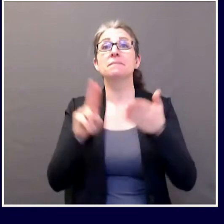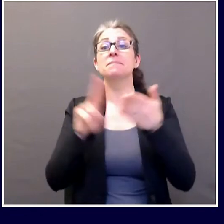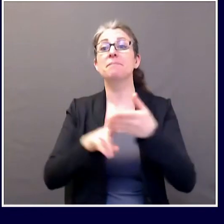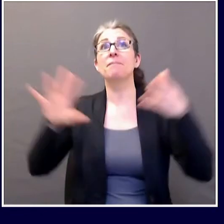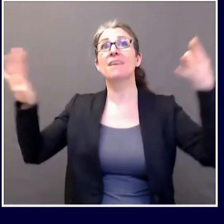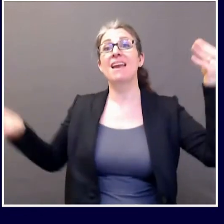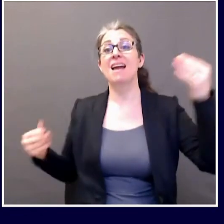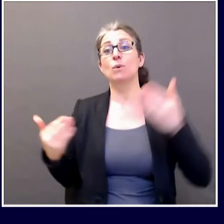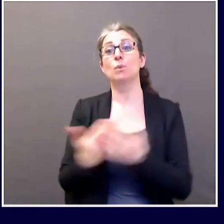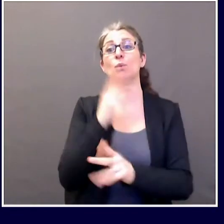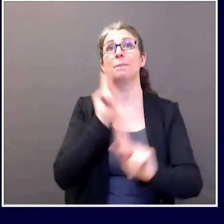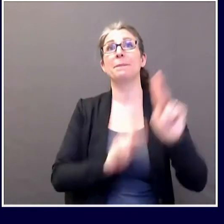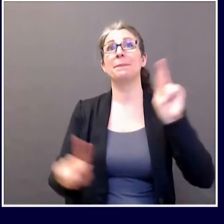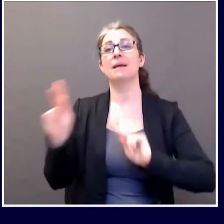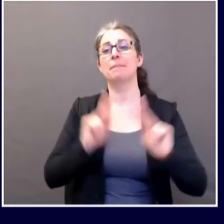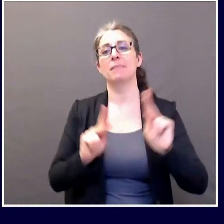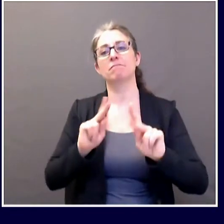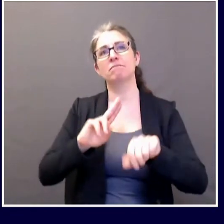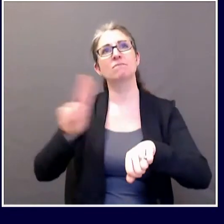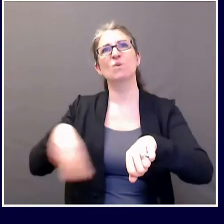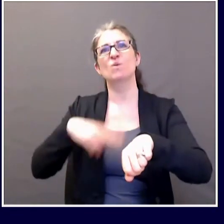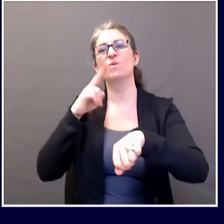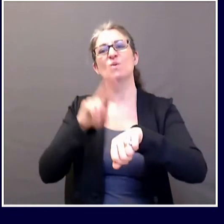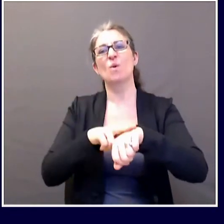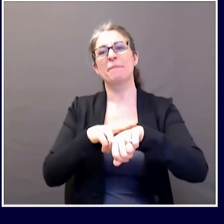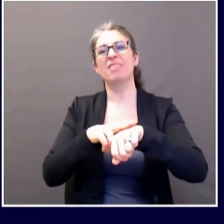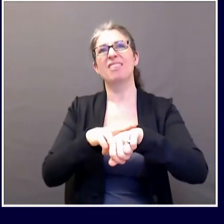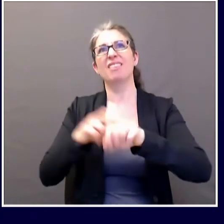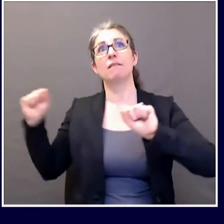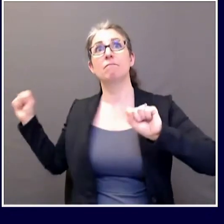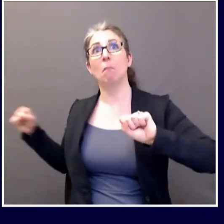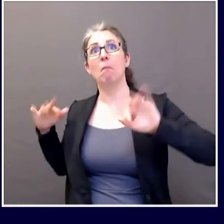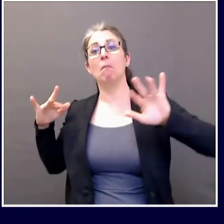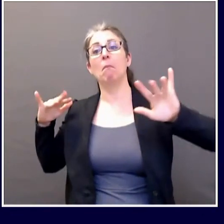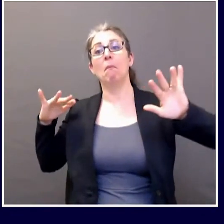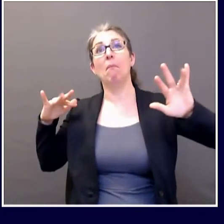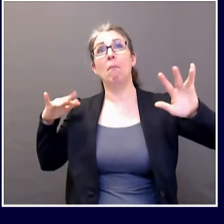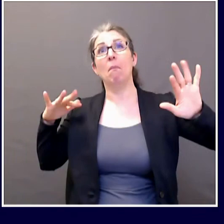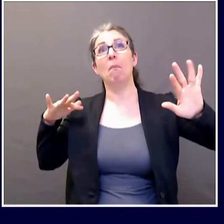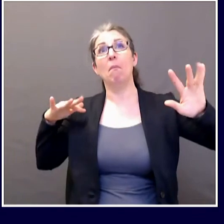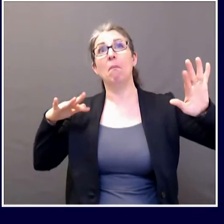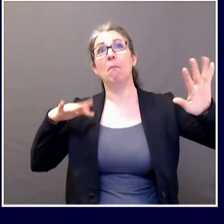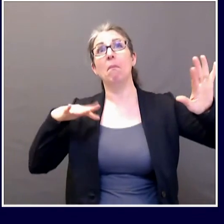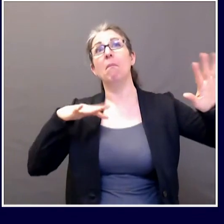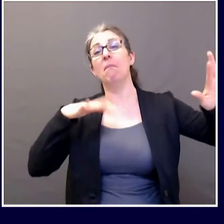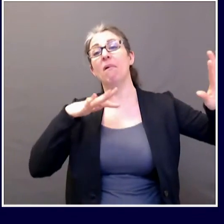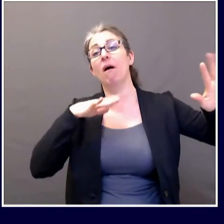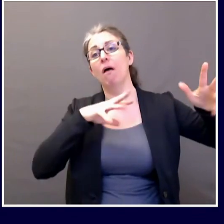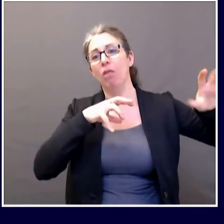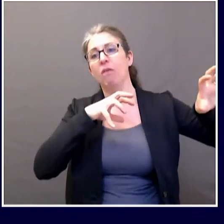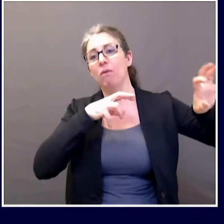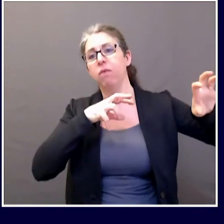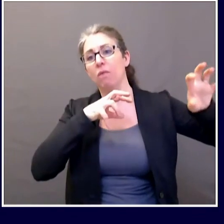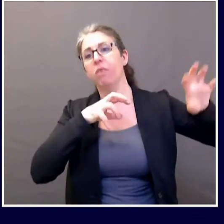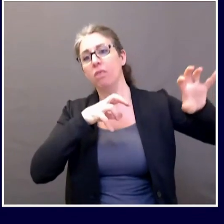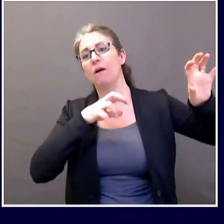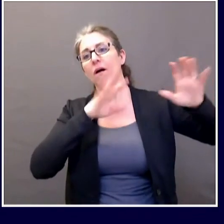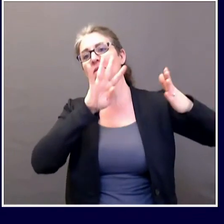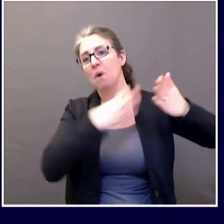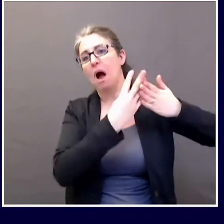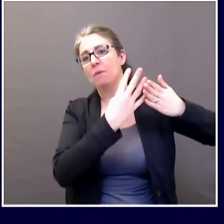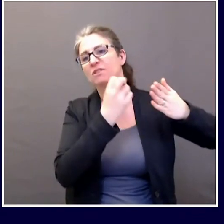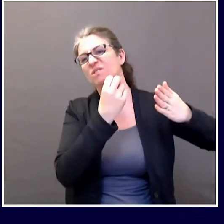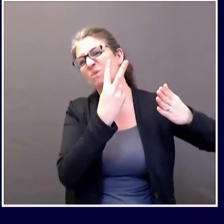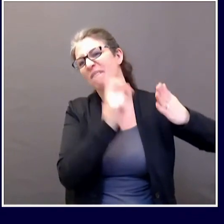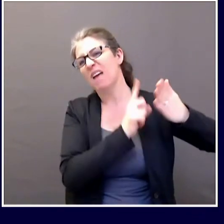Massachusetts experienced something almost identical to this just about a week ago. I think we're better prepared. We have a better estimate of